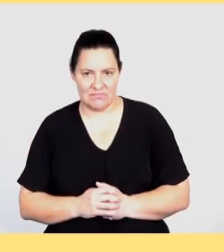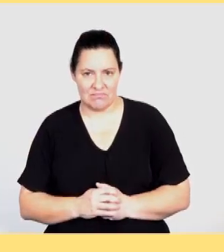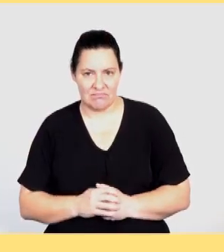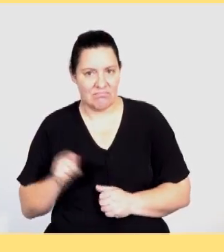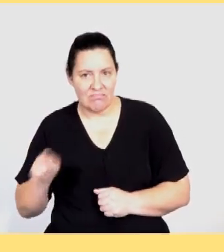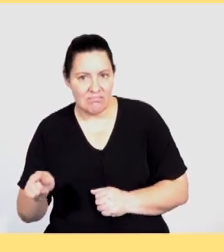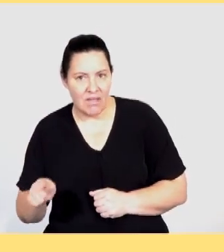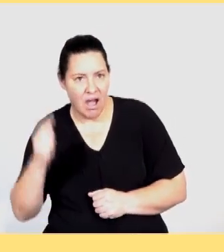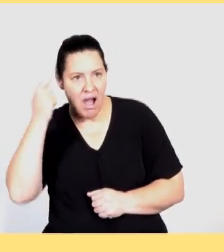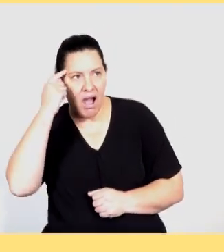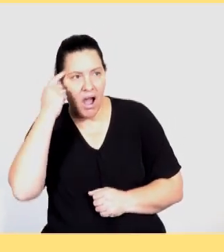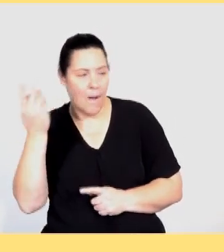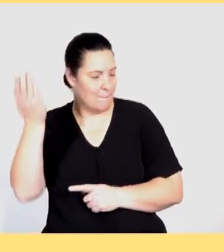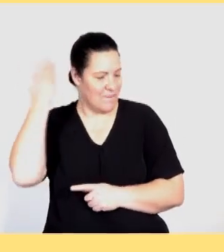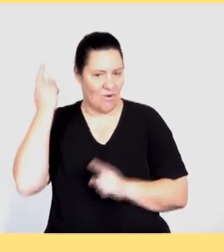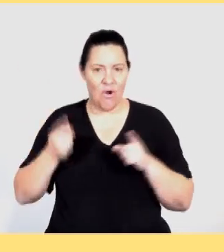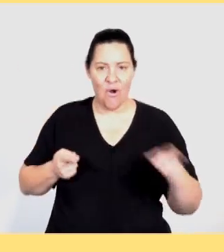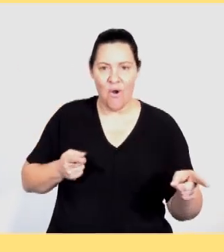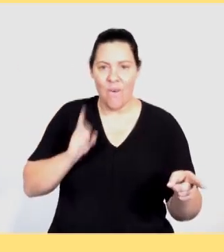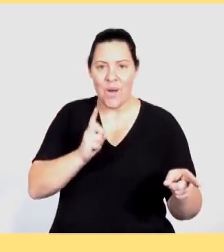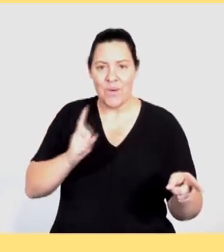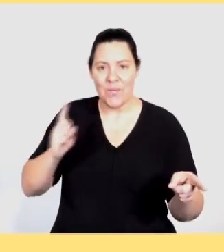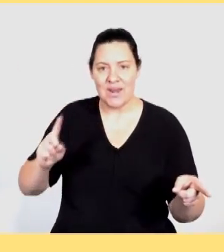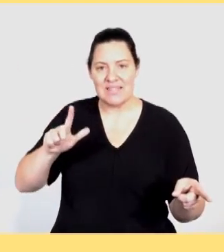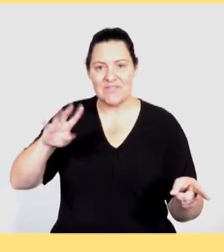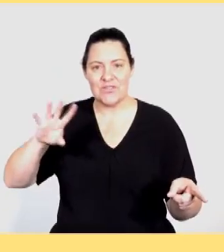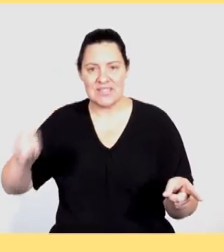111,740. Does this figure ring a bell when you see